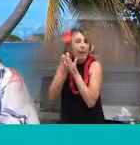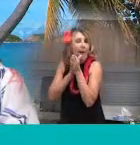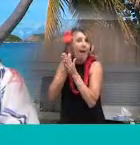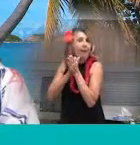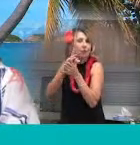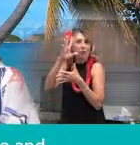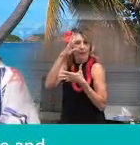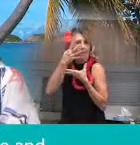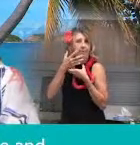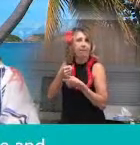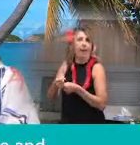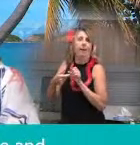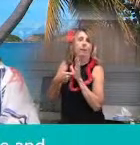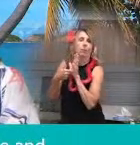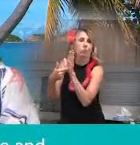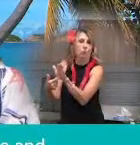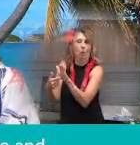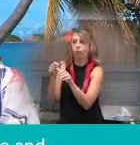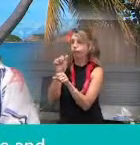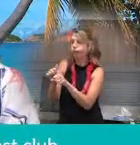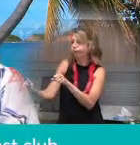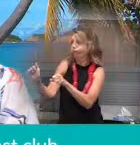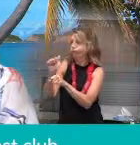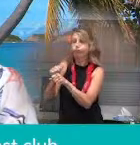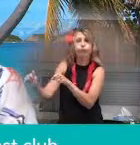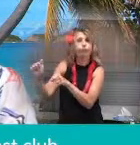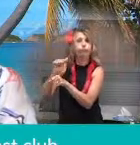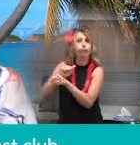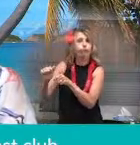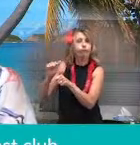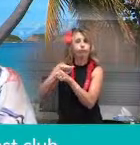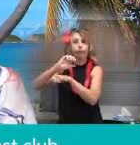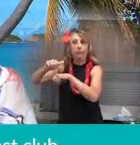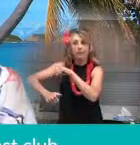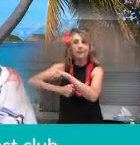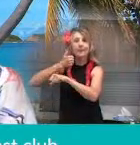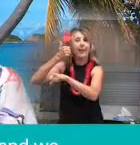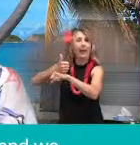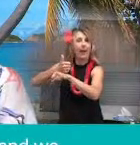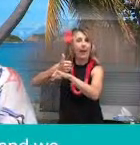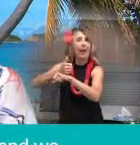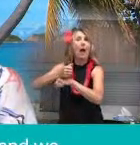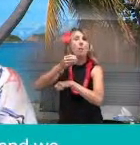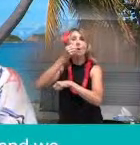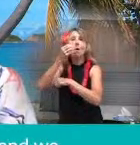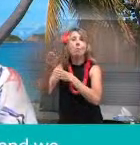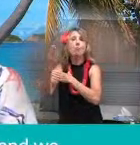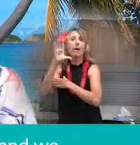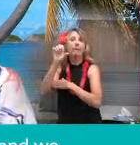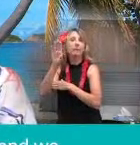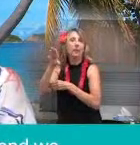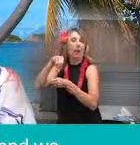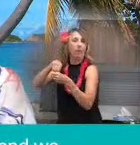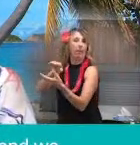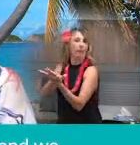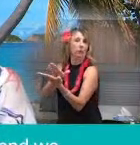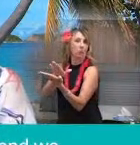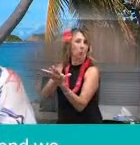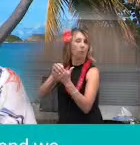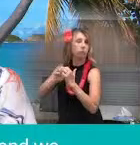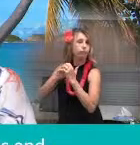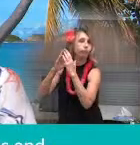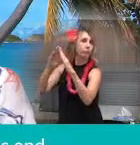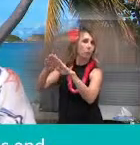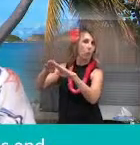she does. Donna worked hard to create and implement a universal breakfast club at St. Anne. It is her legacy to